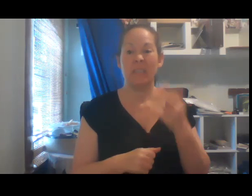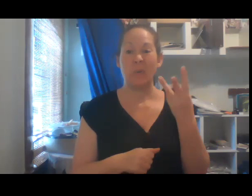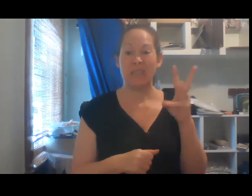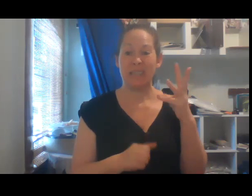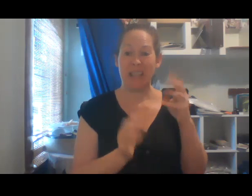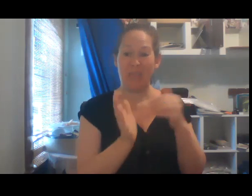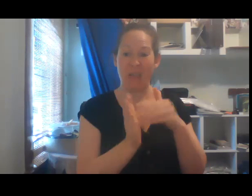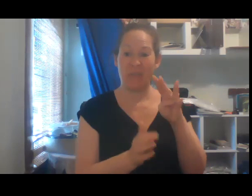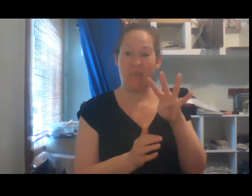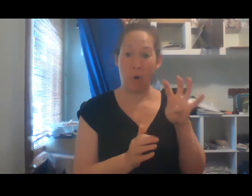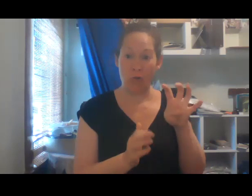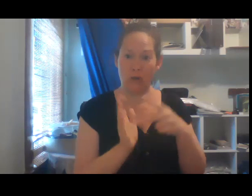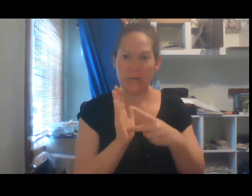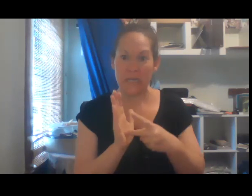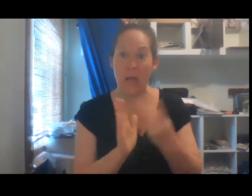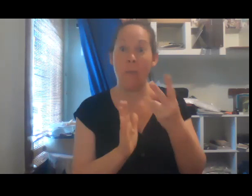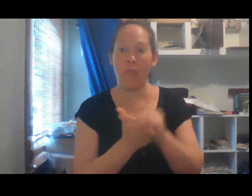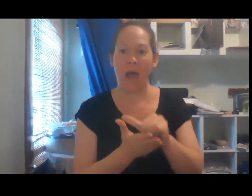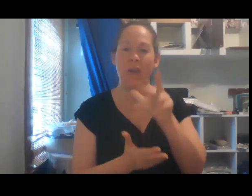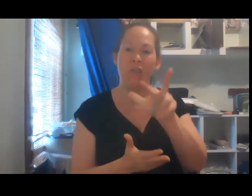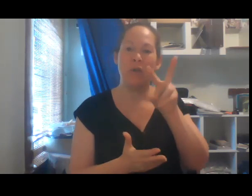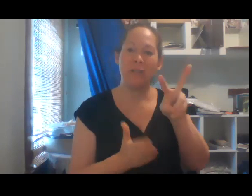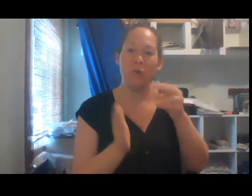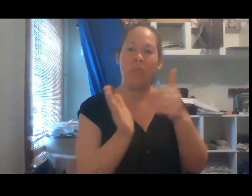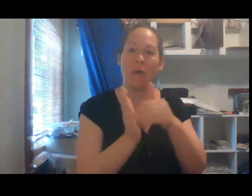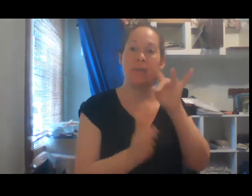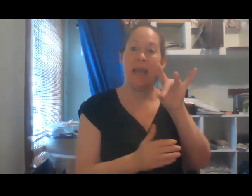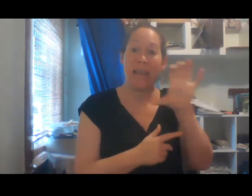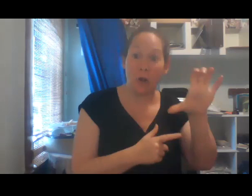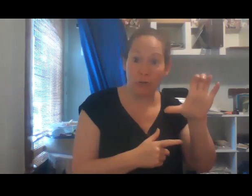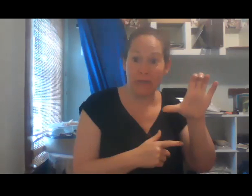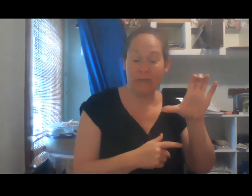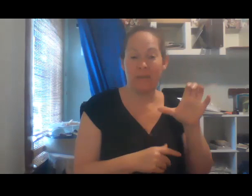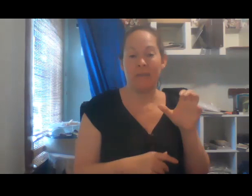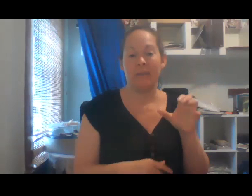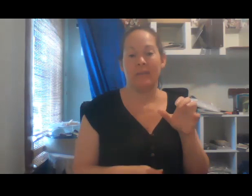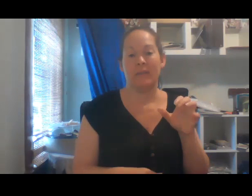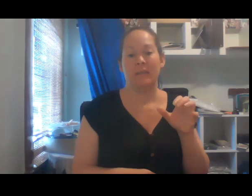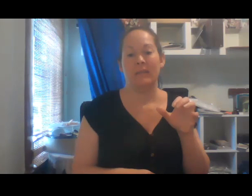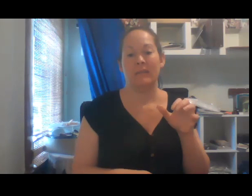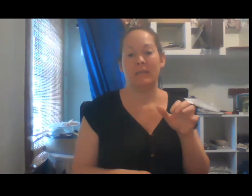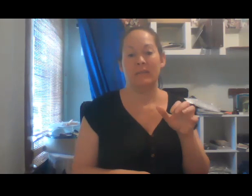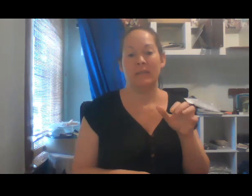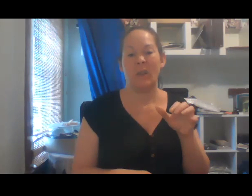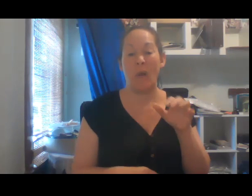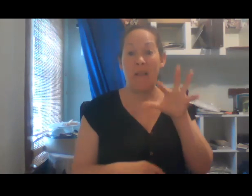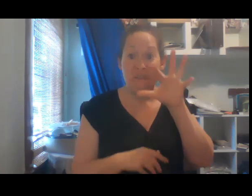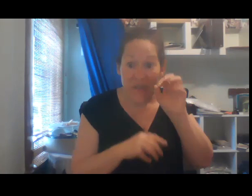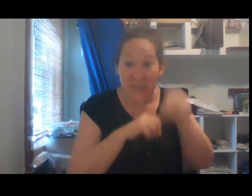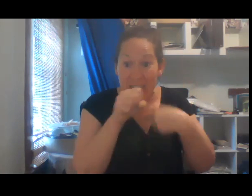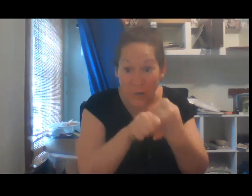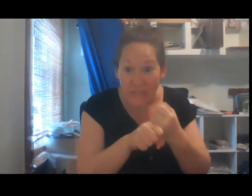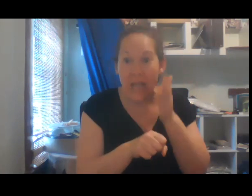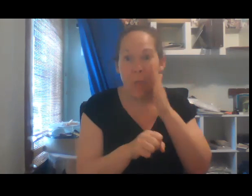16,400, that would be 32,800. So my answer is going to be bigger than that.